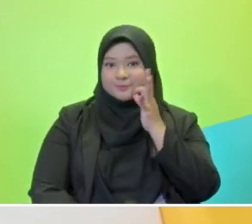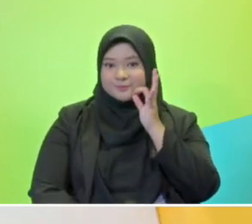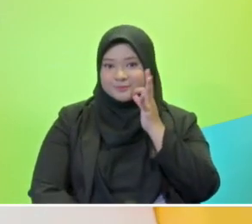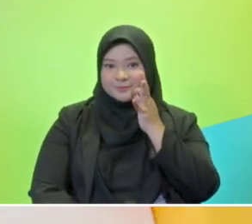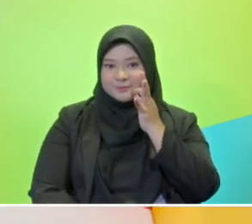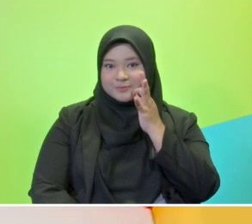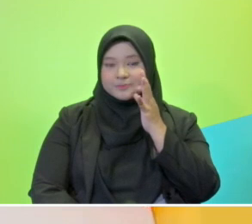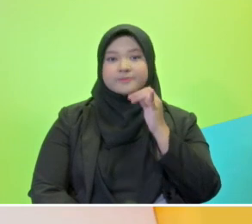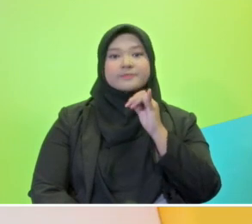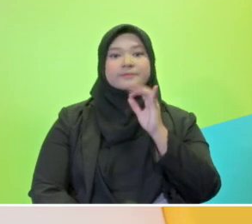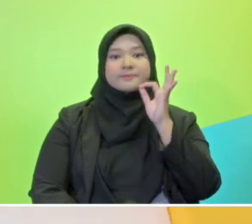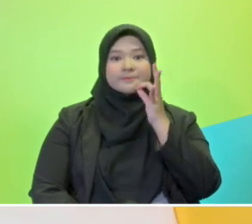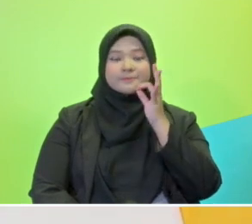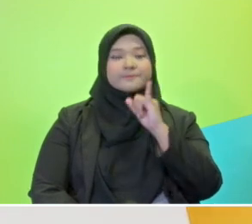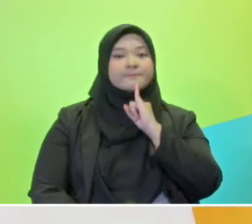that?